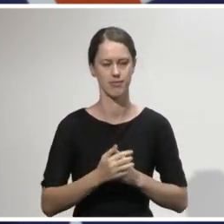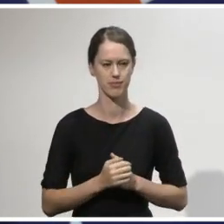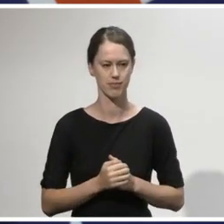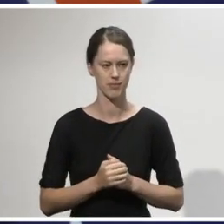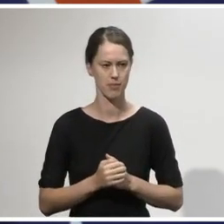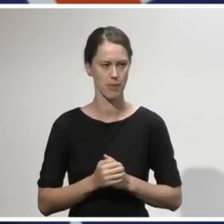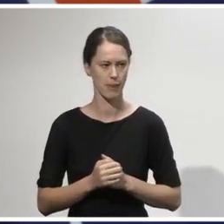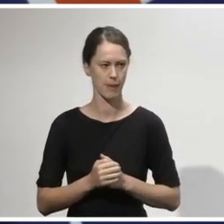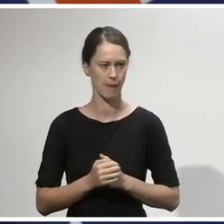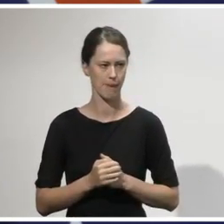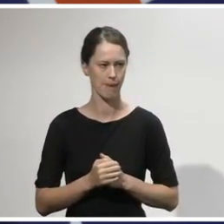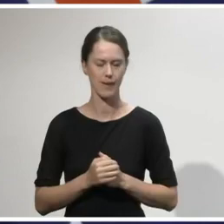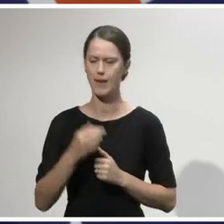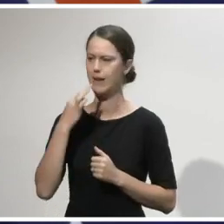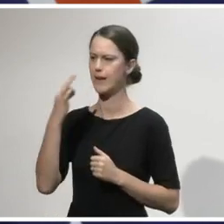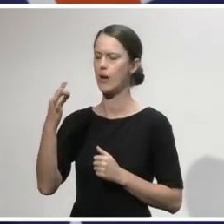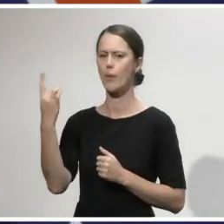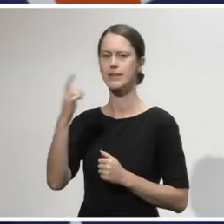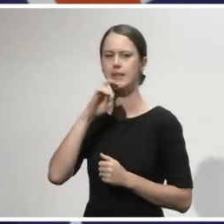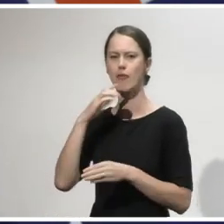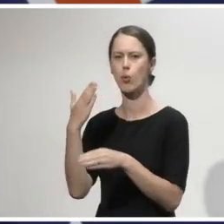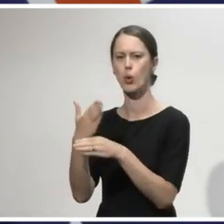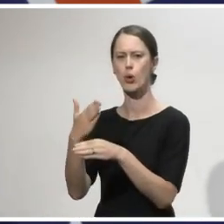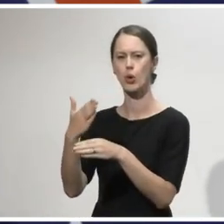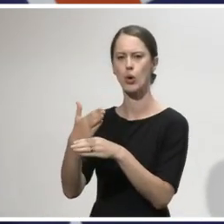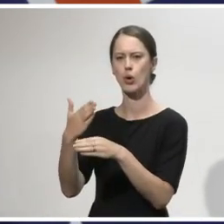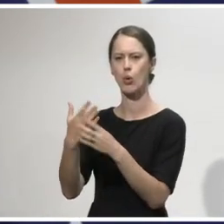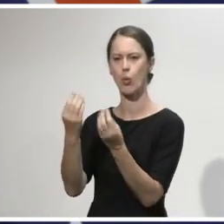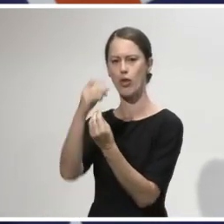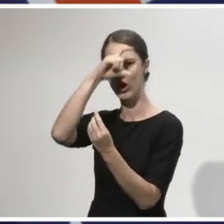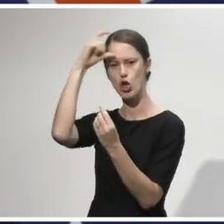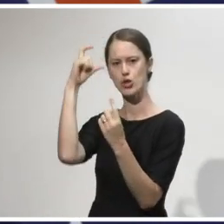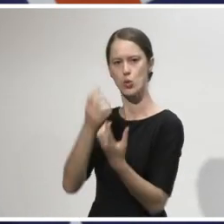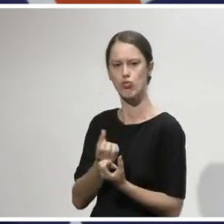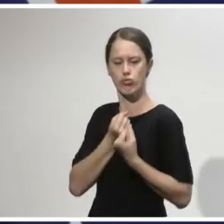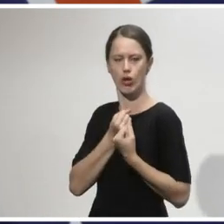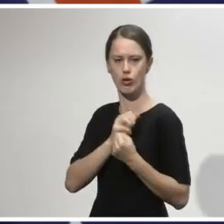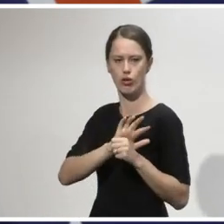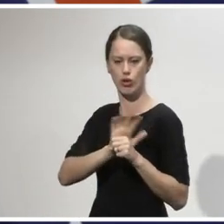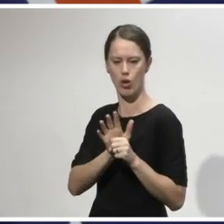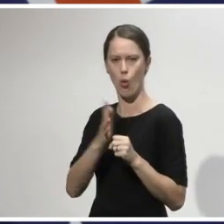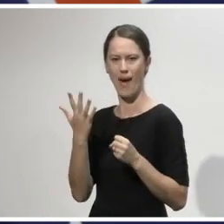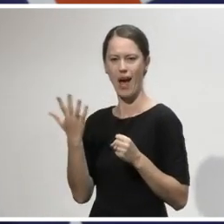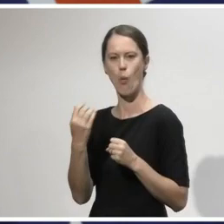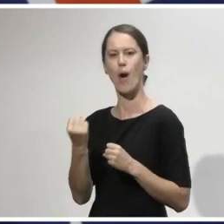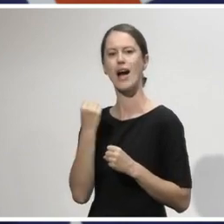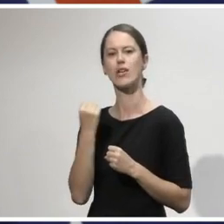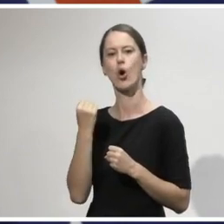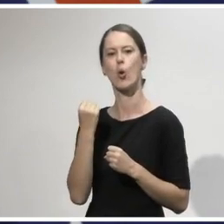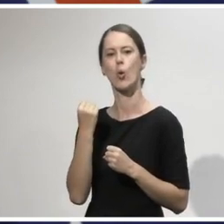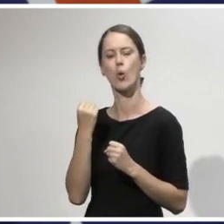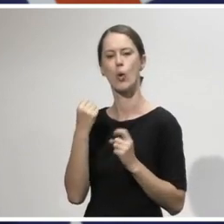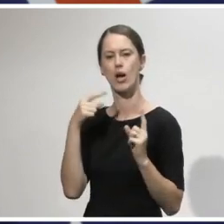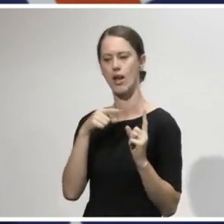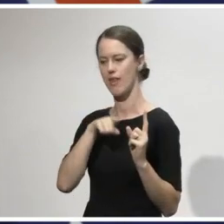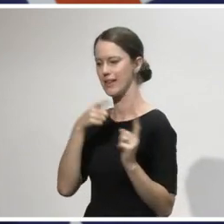who works on the same ward. A staff member who works on the same ward as the nurses who have contracted COVID-19 in Waikato Hospital has been